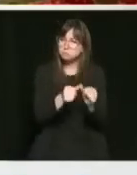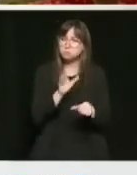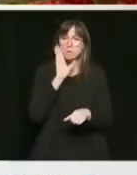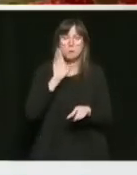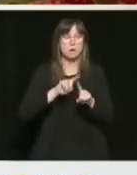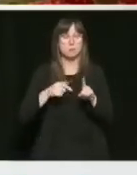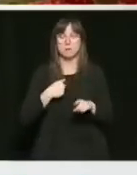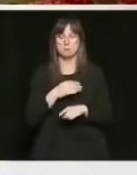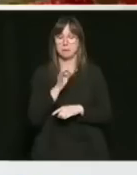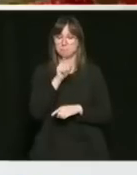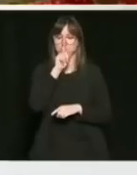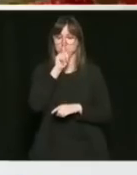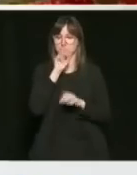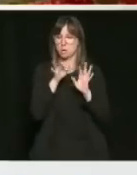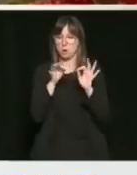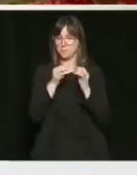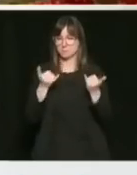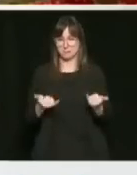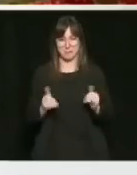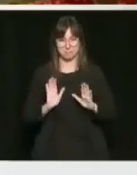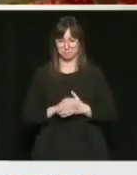not going to comment on these reports today.